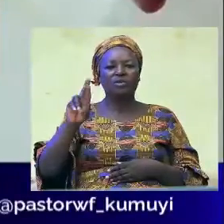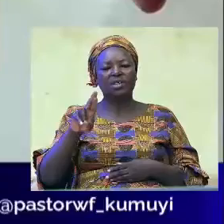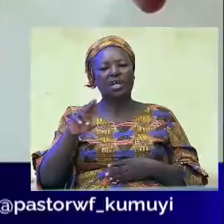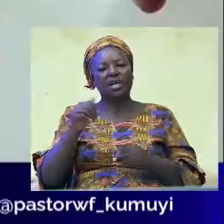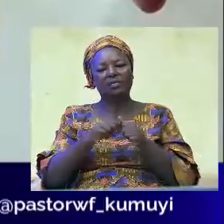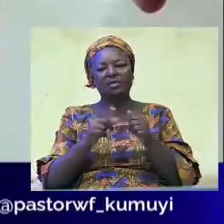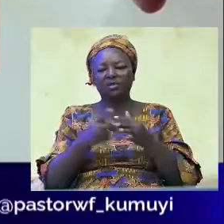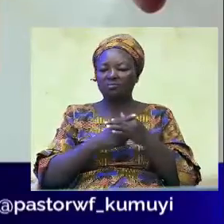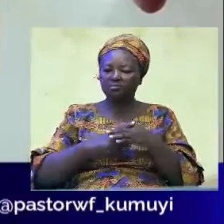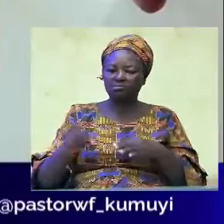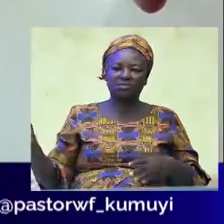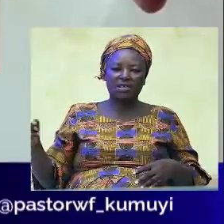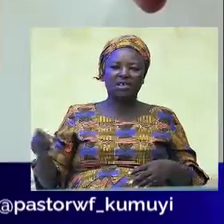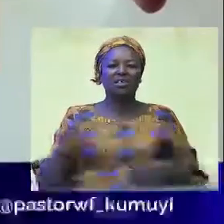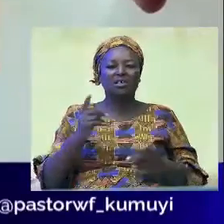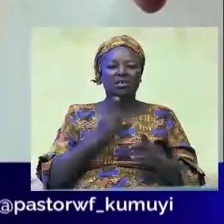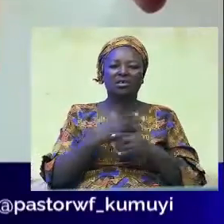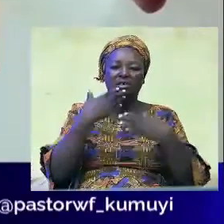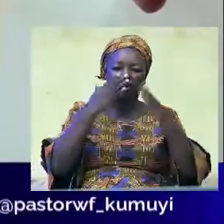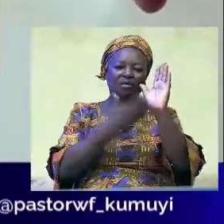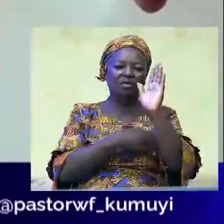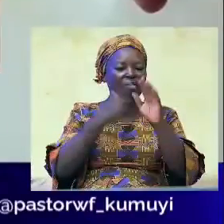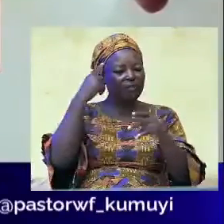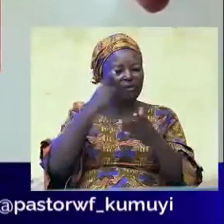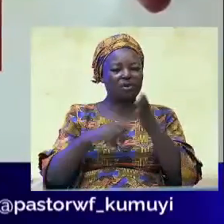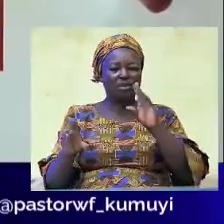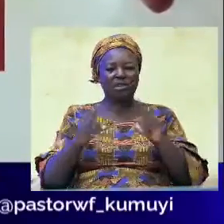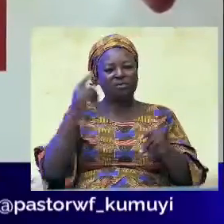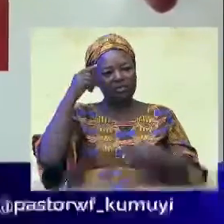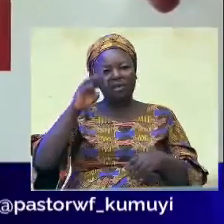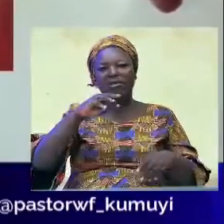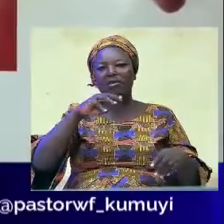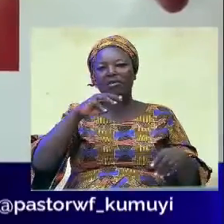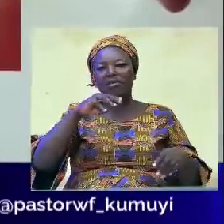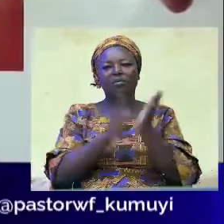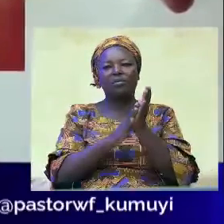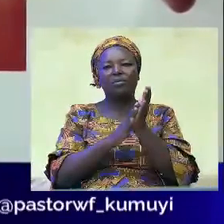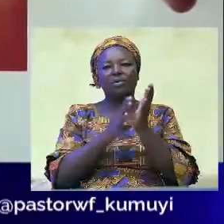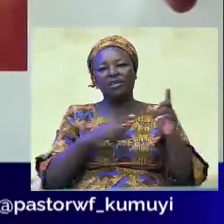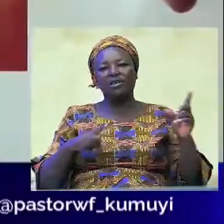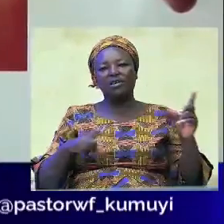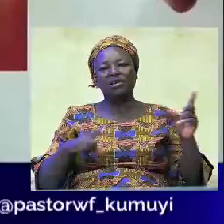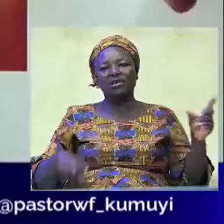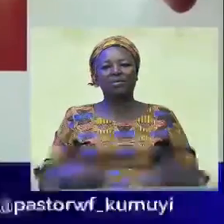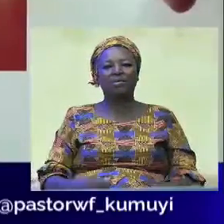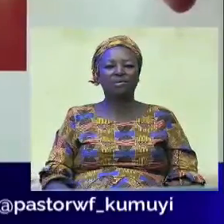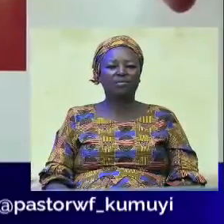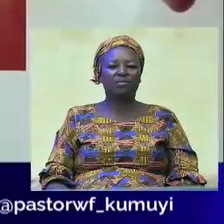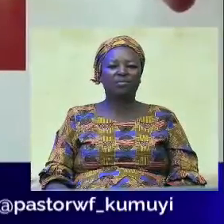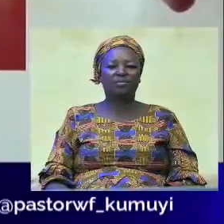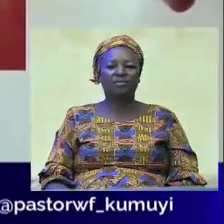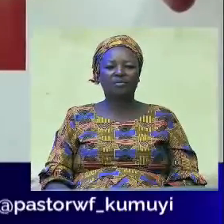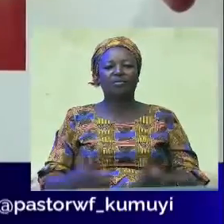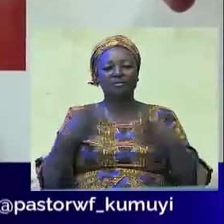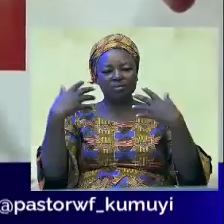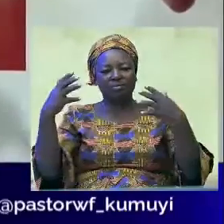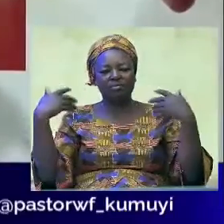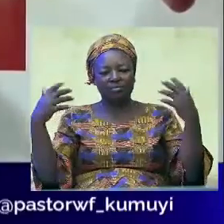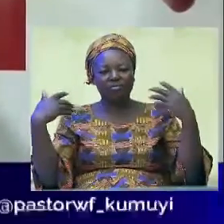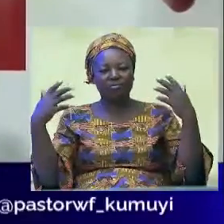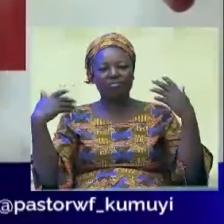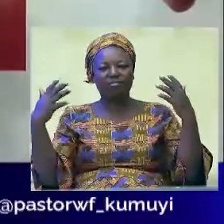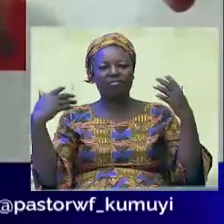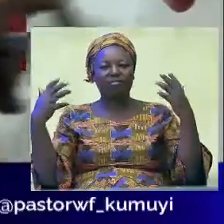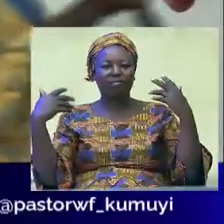ulcer, everything about the ulcer, I found out that everything vanished away. And I bless the name of the Lord. Praise the Lord. Put